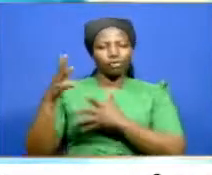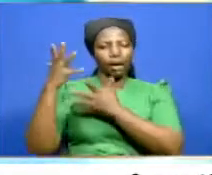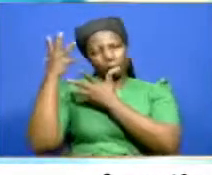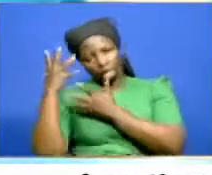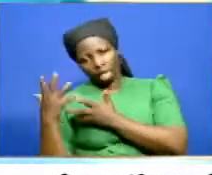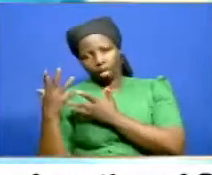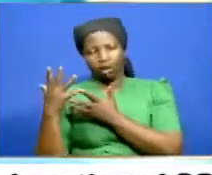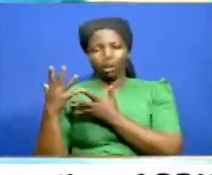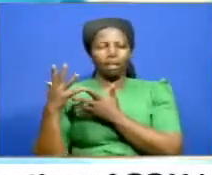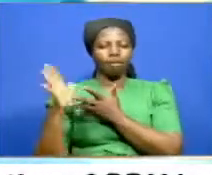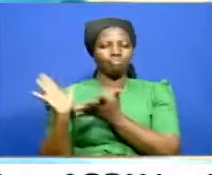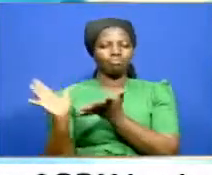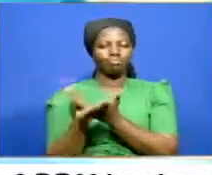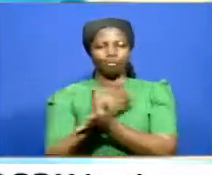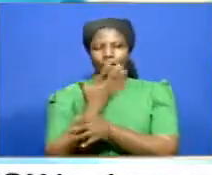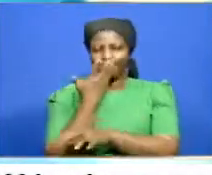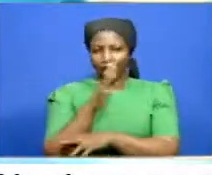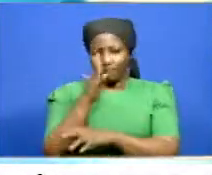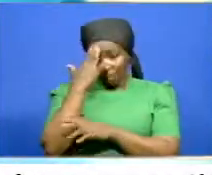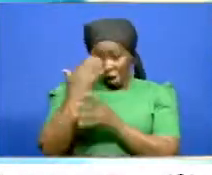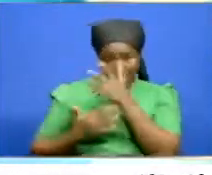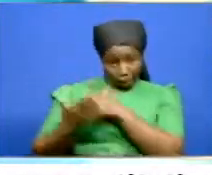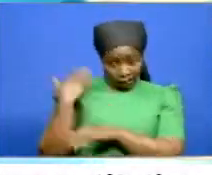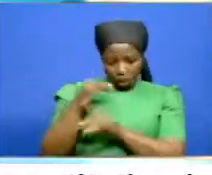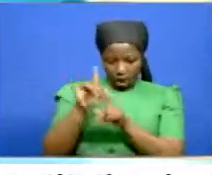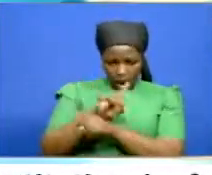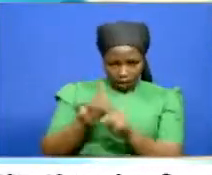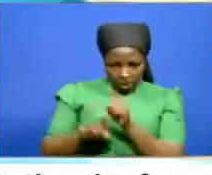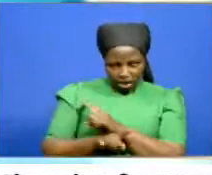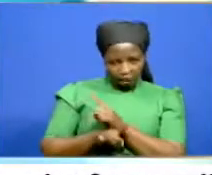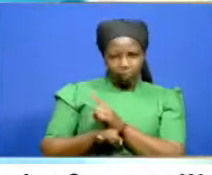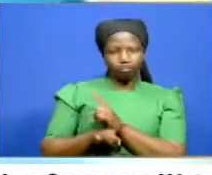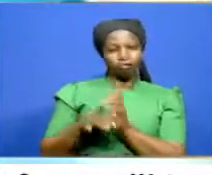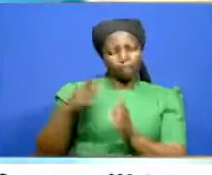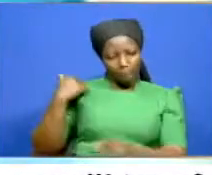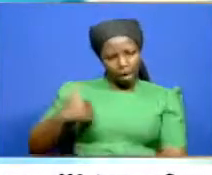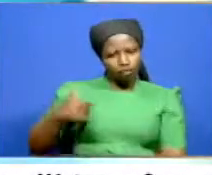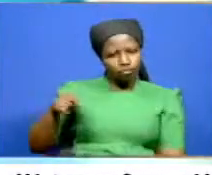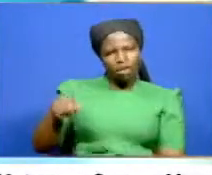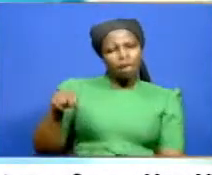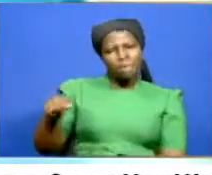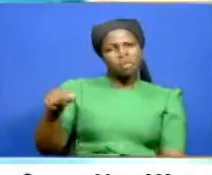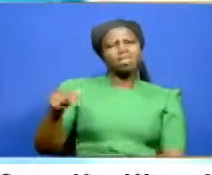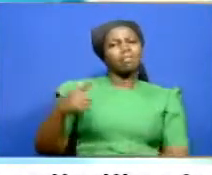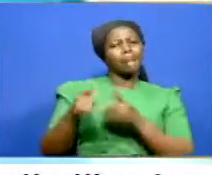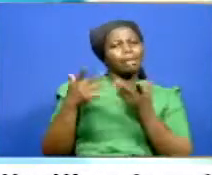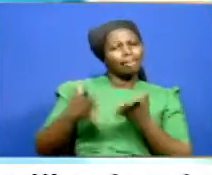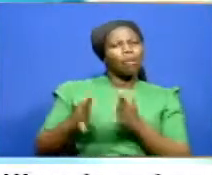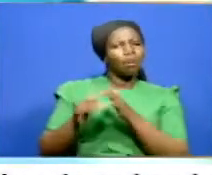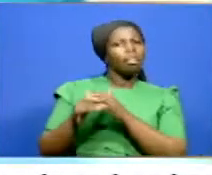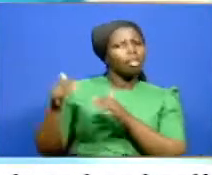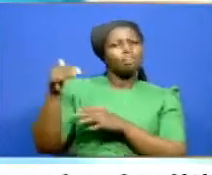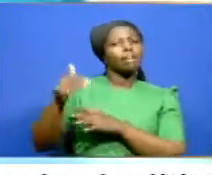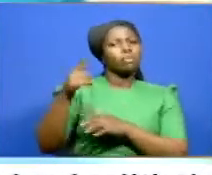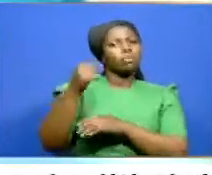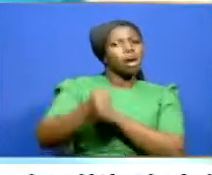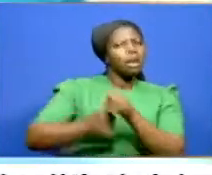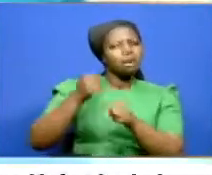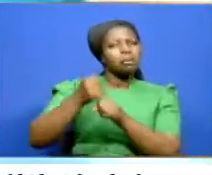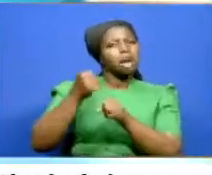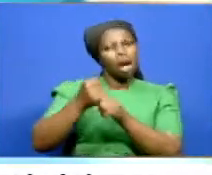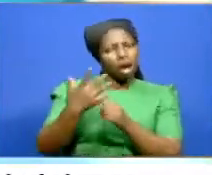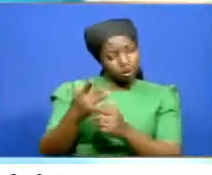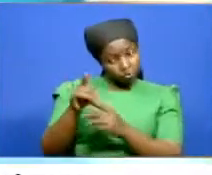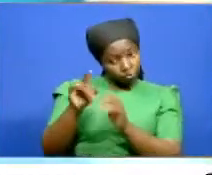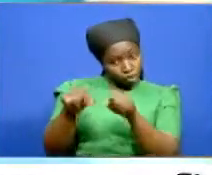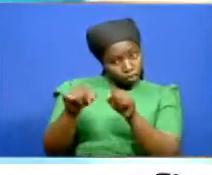before, everything used to come from my pocket and all that, or maybe a different well wishes. But right now, at least for the next 1 year, of course, subject to renewal, we'll be